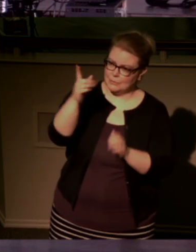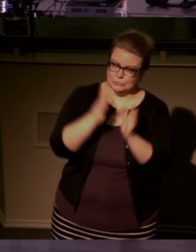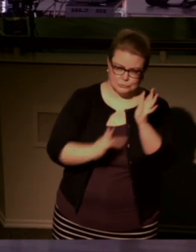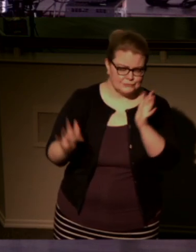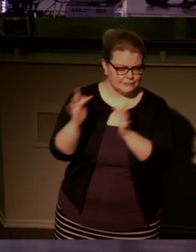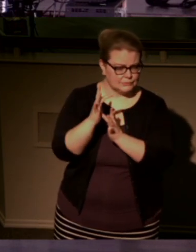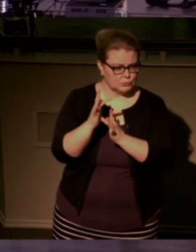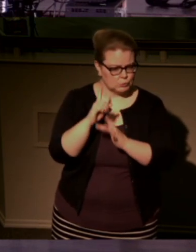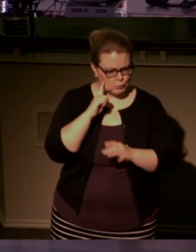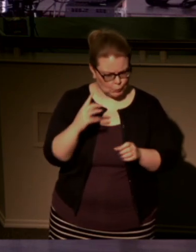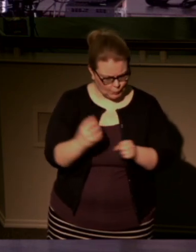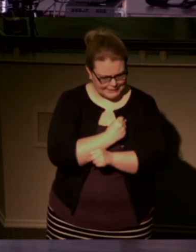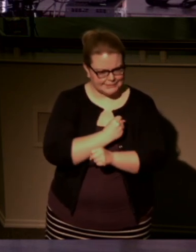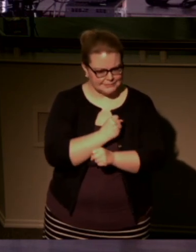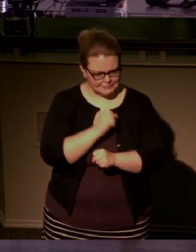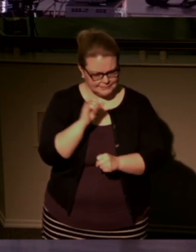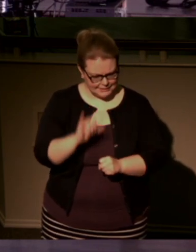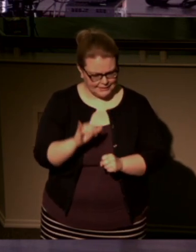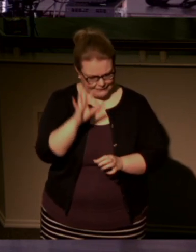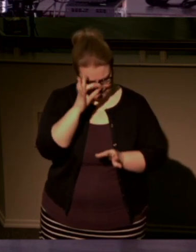win this faith trial.